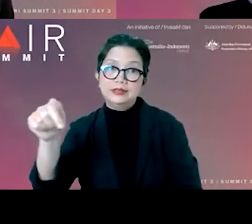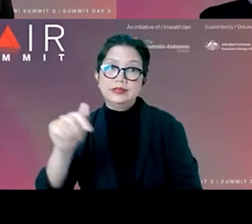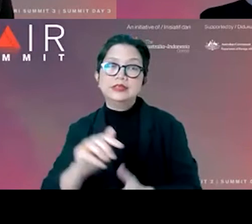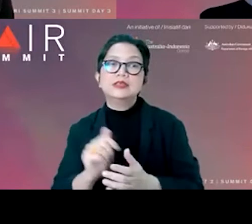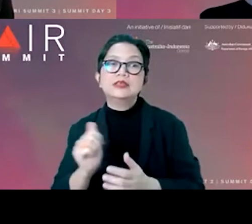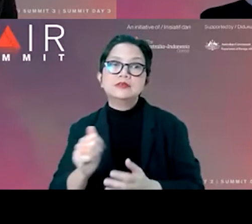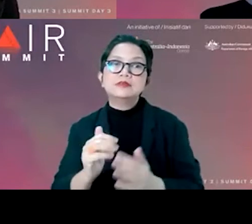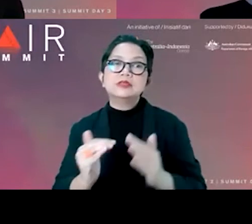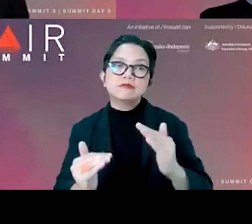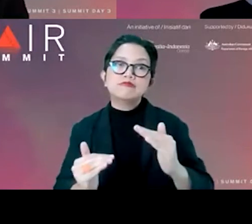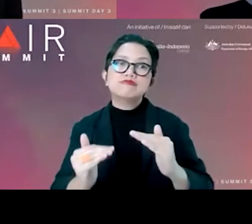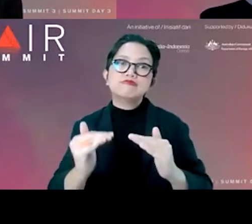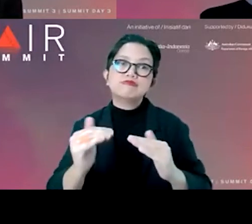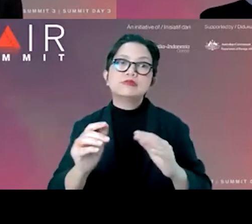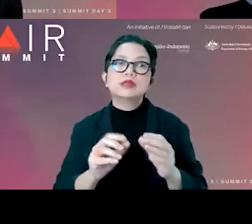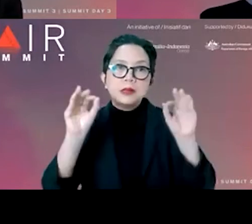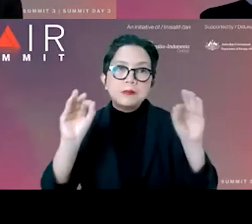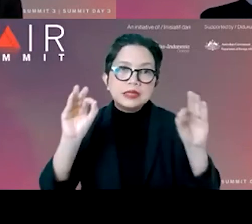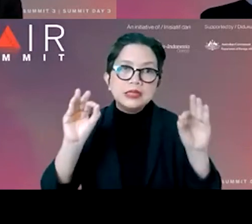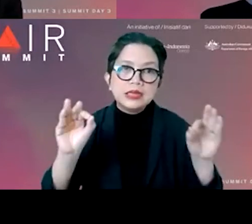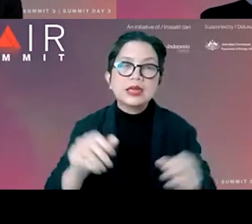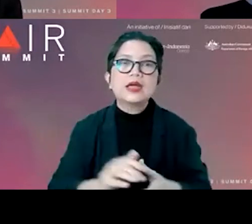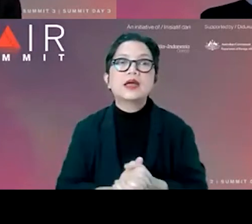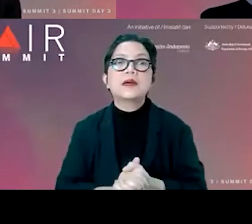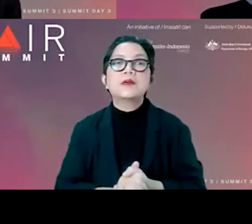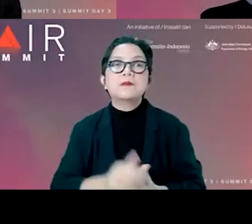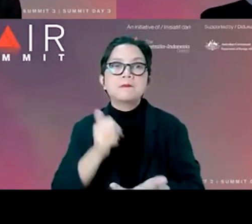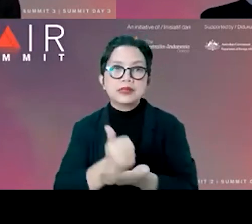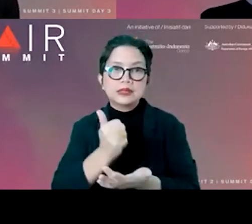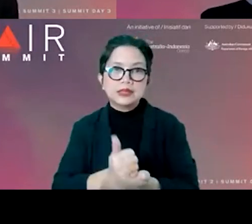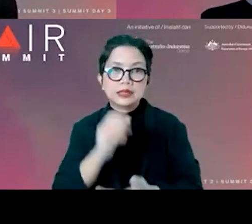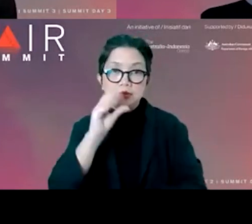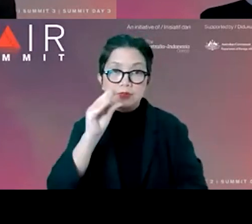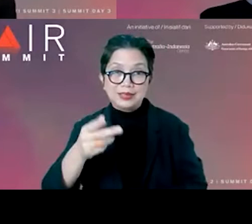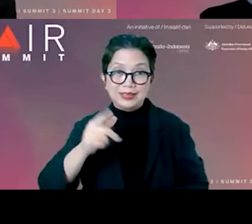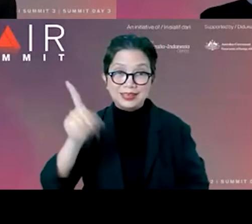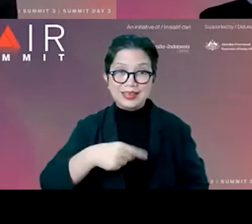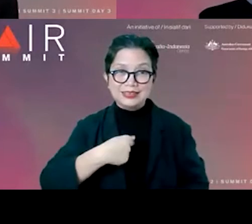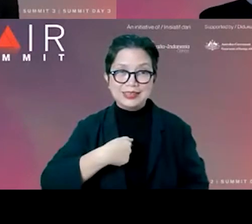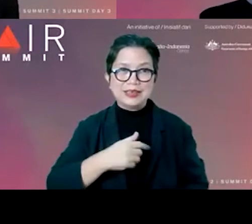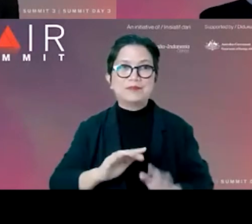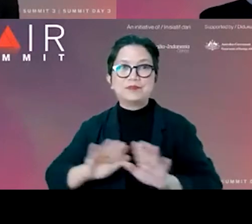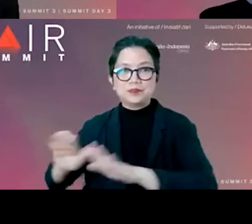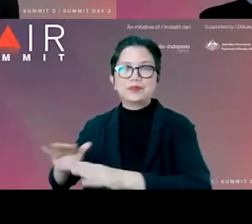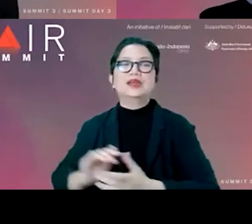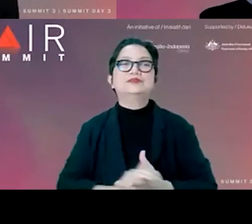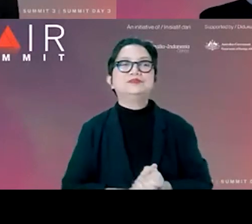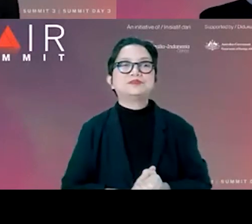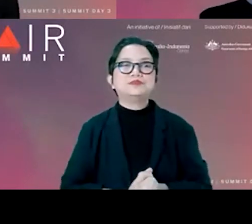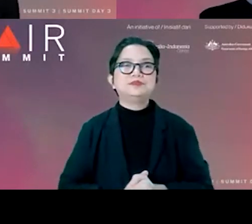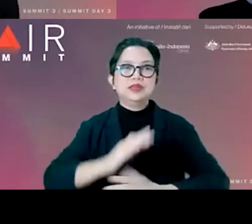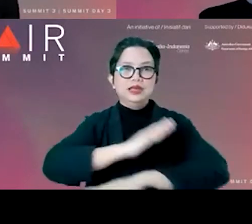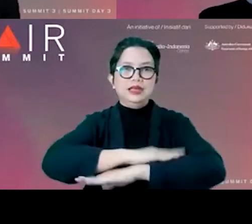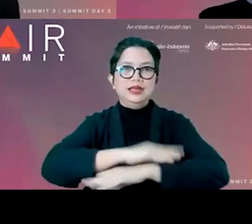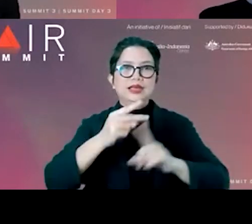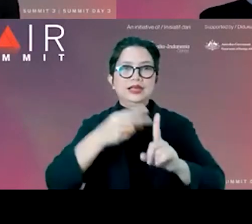maybe that's a couple of comments, Helen. That's great. Thank you very much. Ibu Tuti, getting a sense